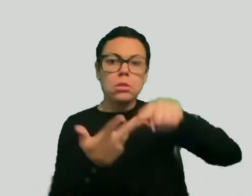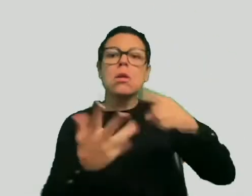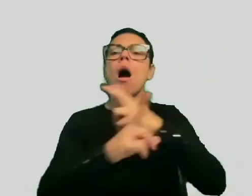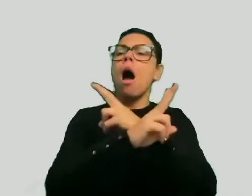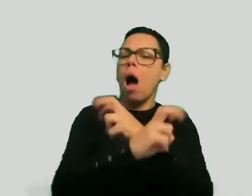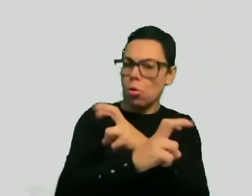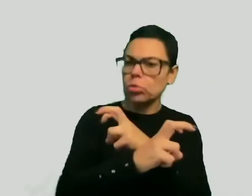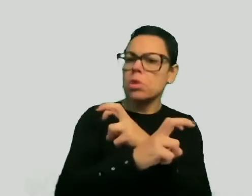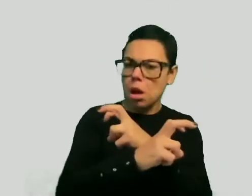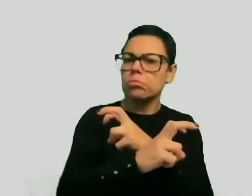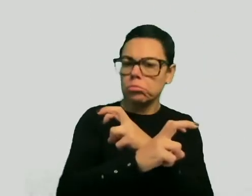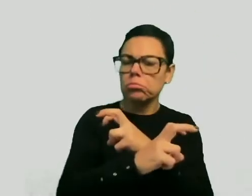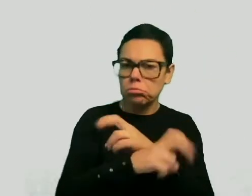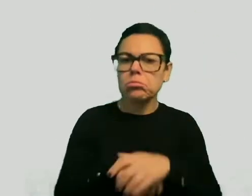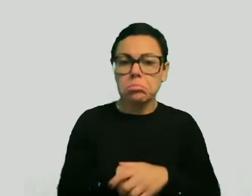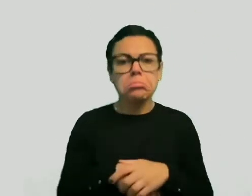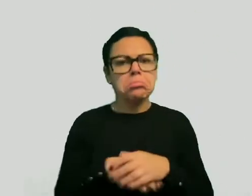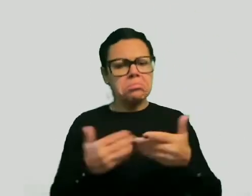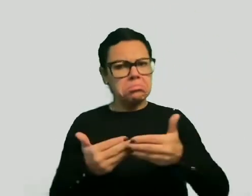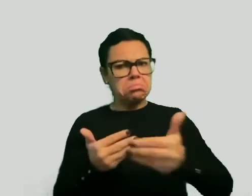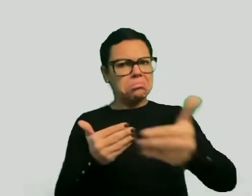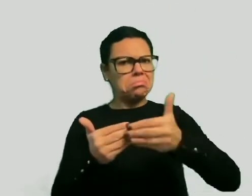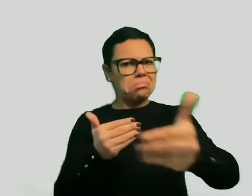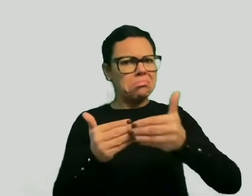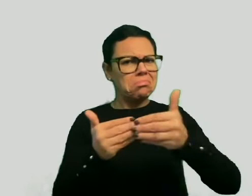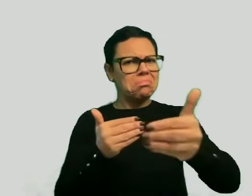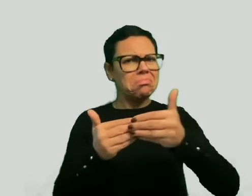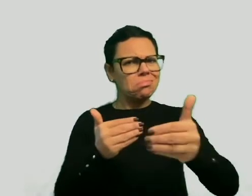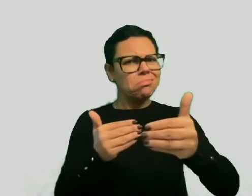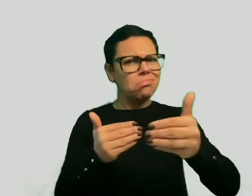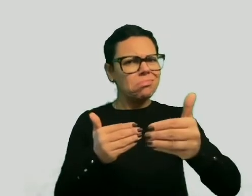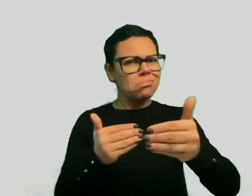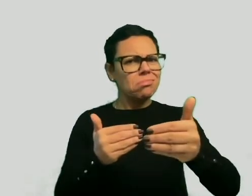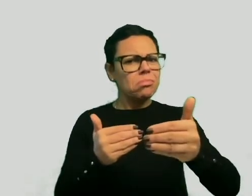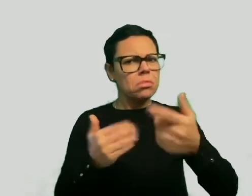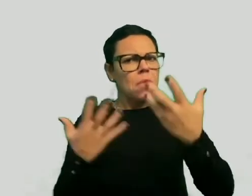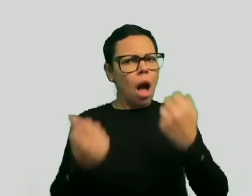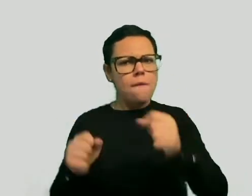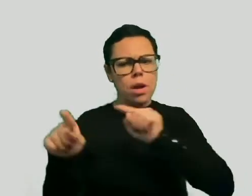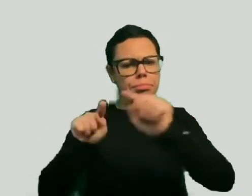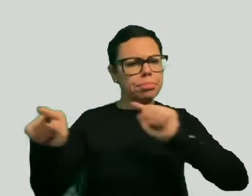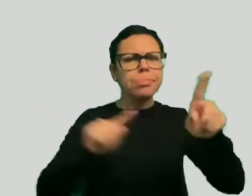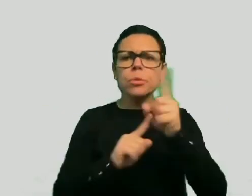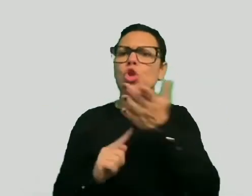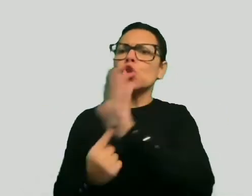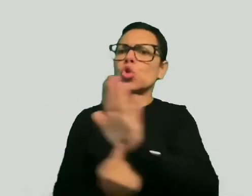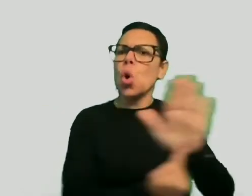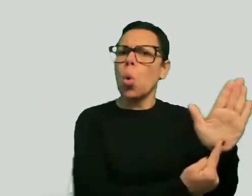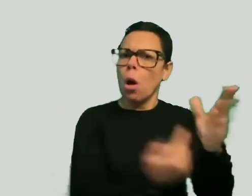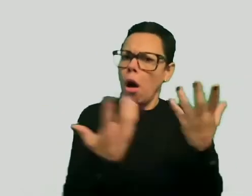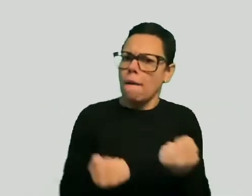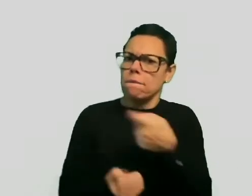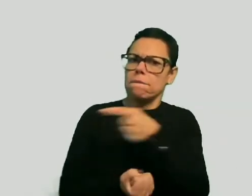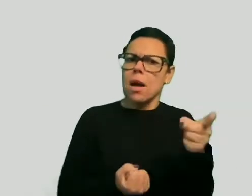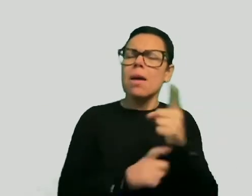we will hear examples from these member states who will be sharing with us their experience. Next slide,